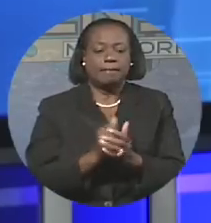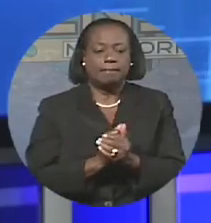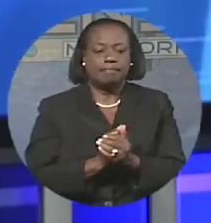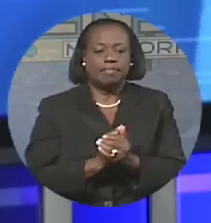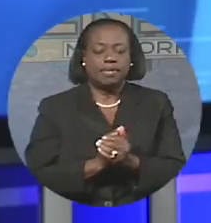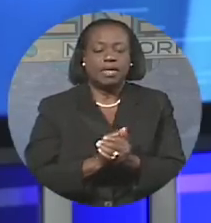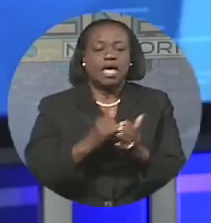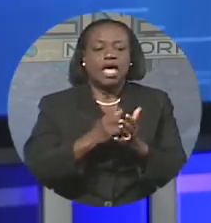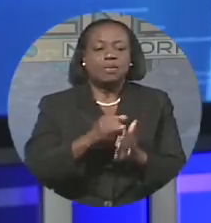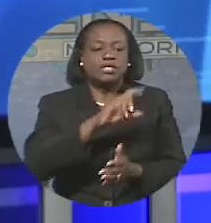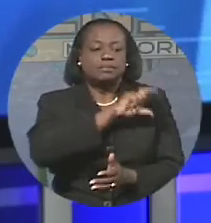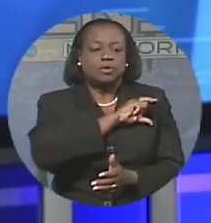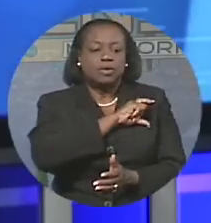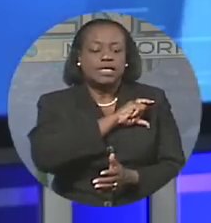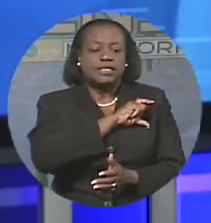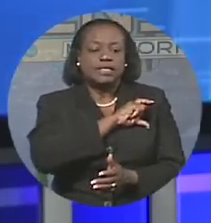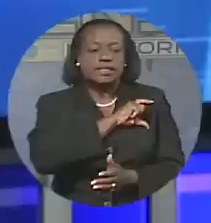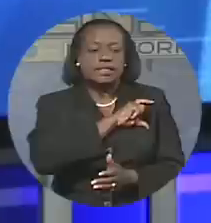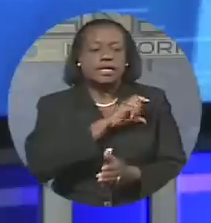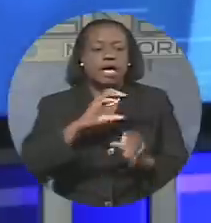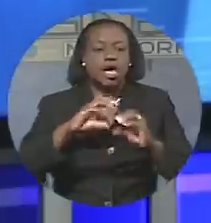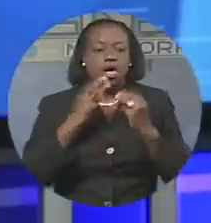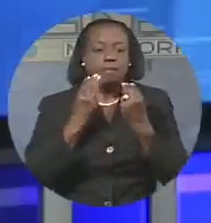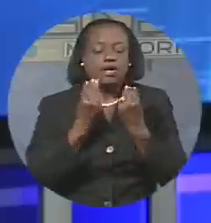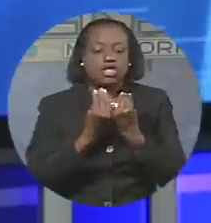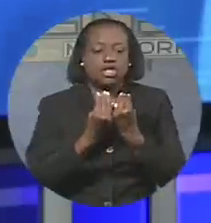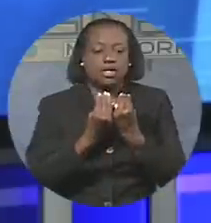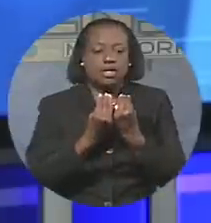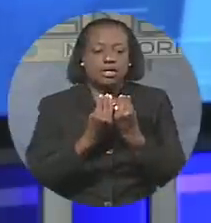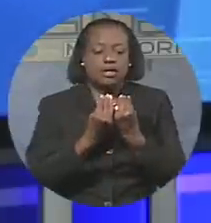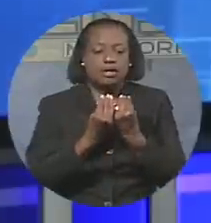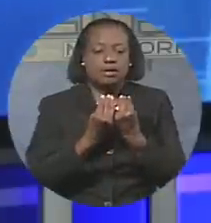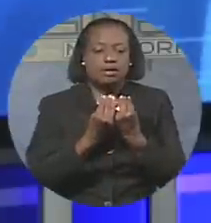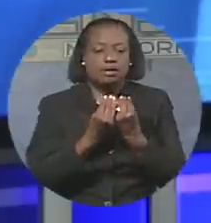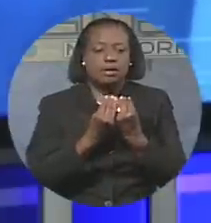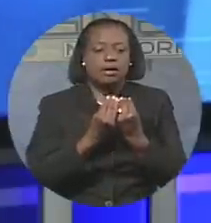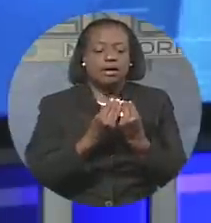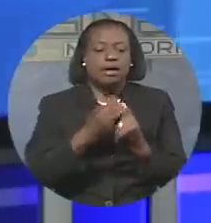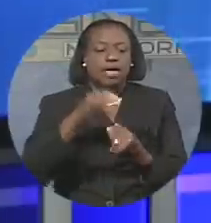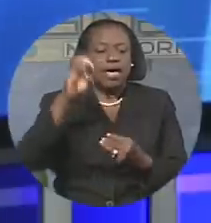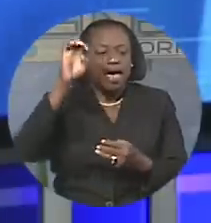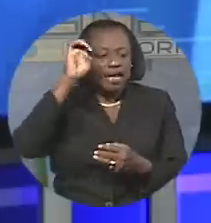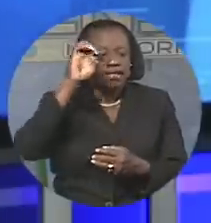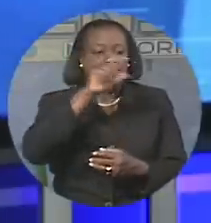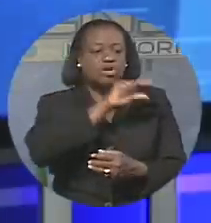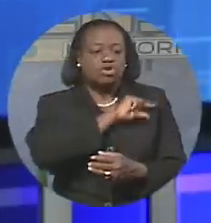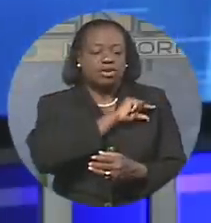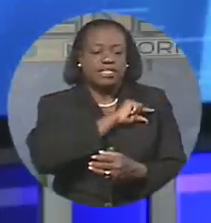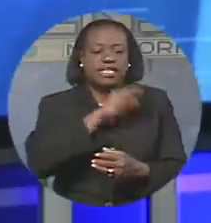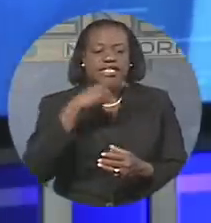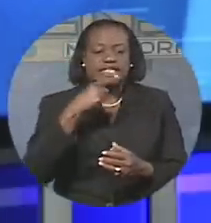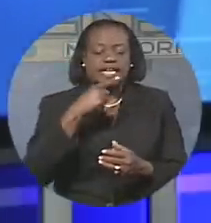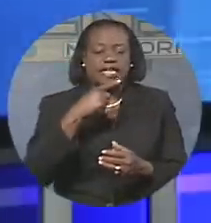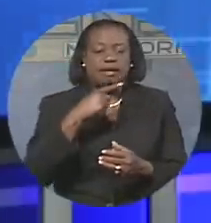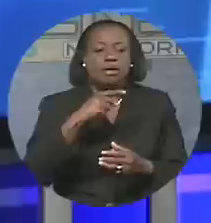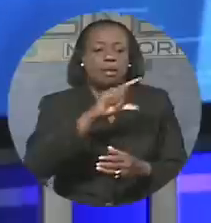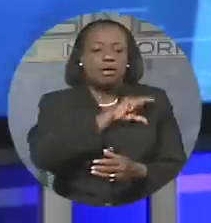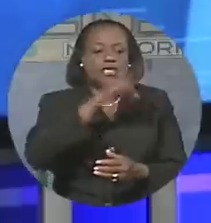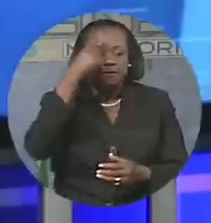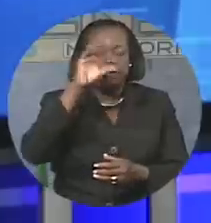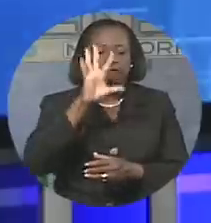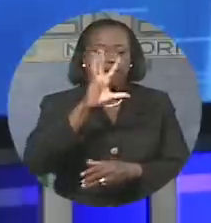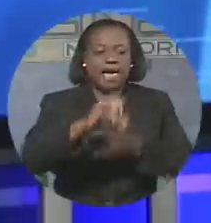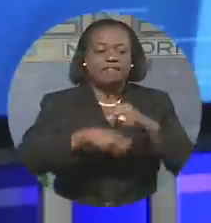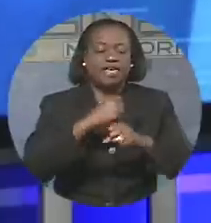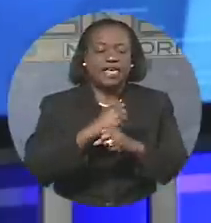was Police Commissioner Allison Greenslade who previewed Sweeting's arraignment today. He told reporters the former constable of 5 years was